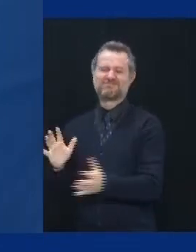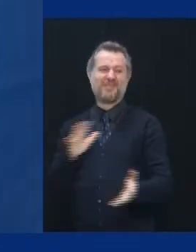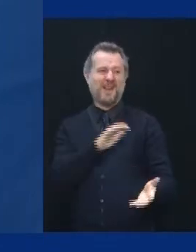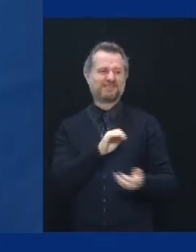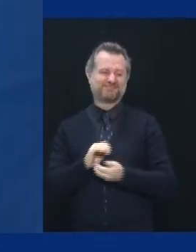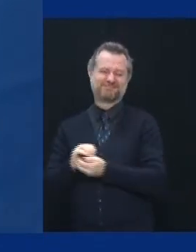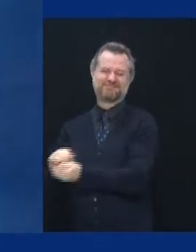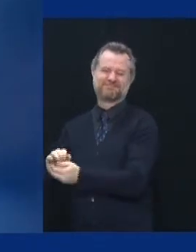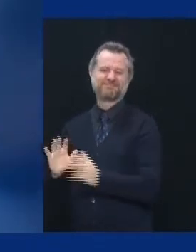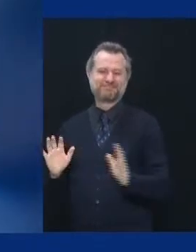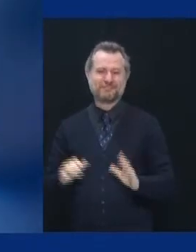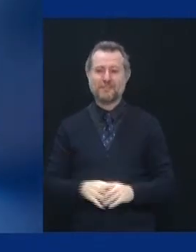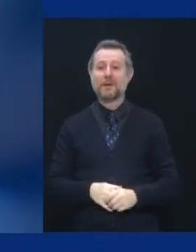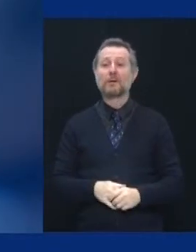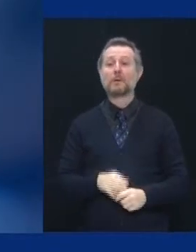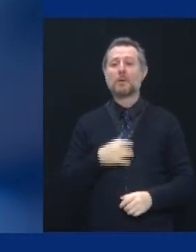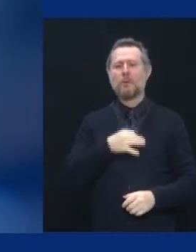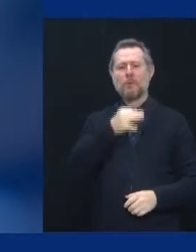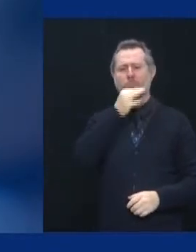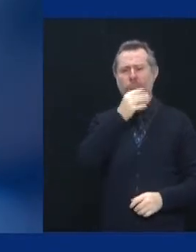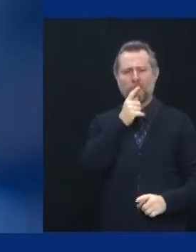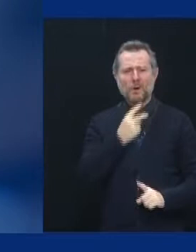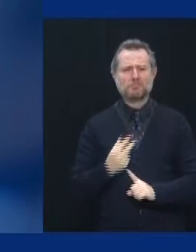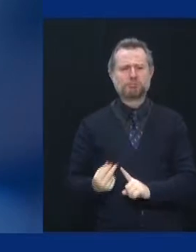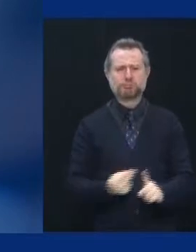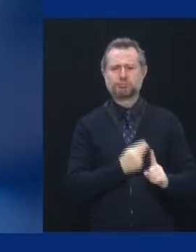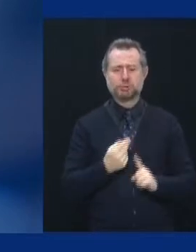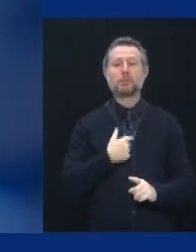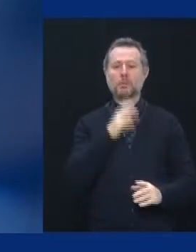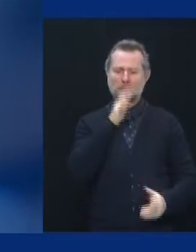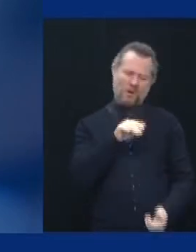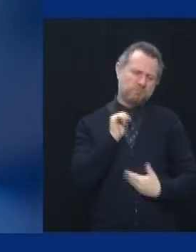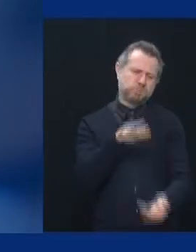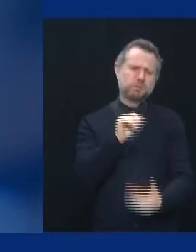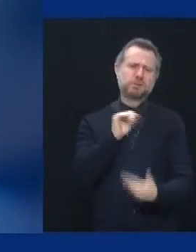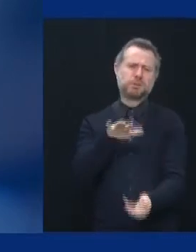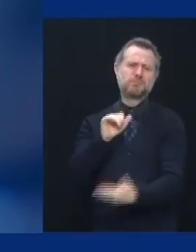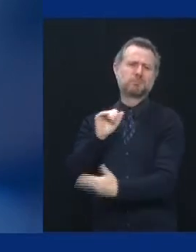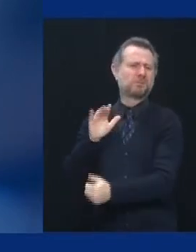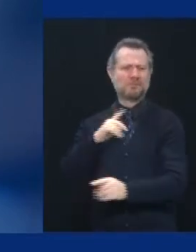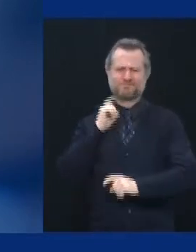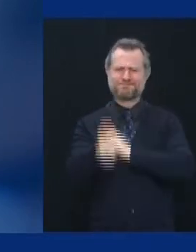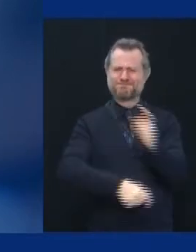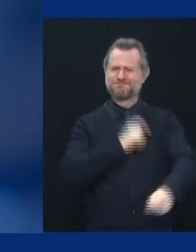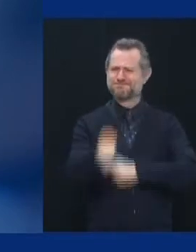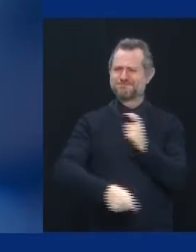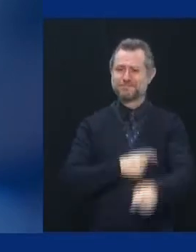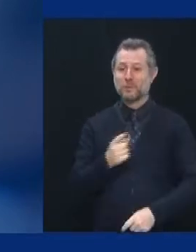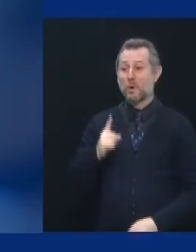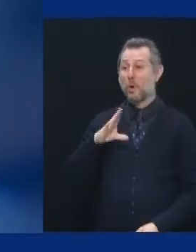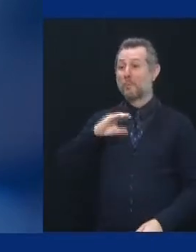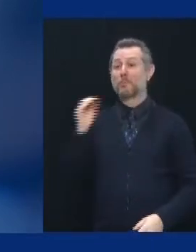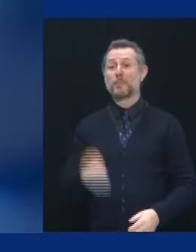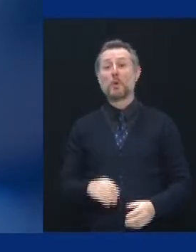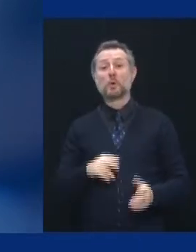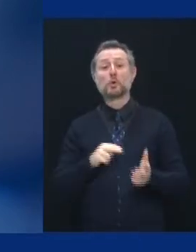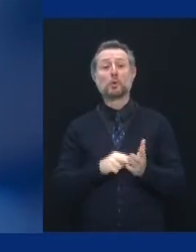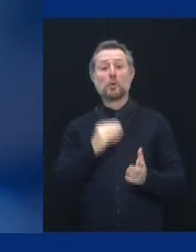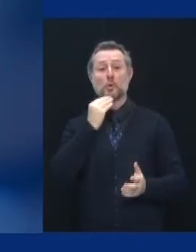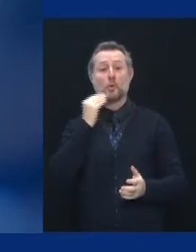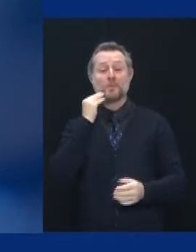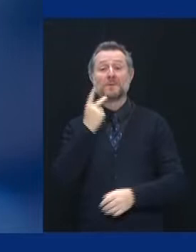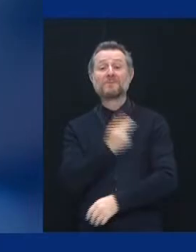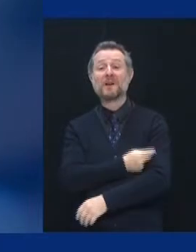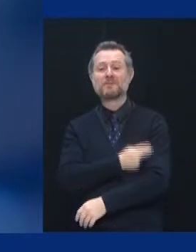can vaccinate faster will get more of the new allocation. 100% of the nursing home facilities have had their day one